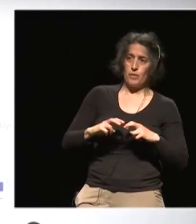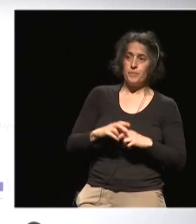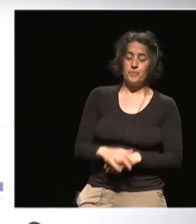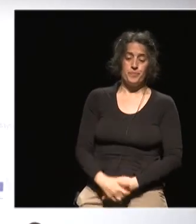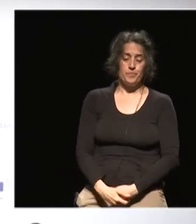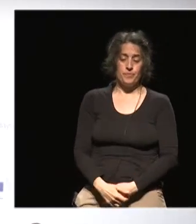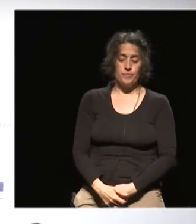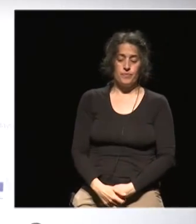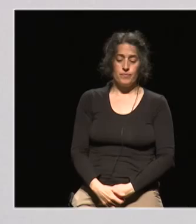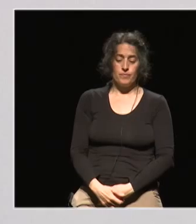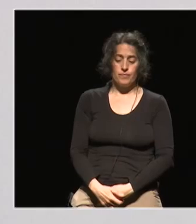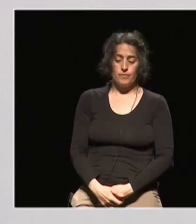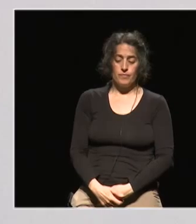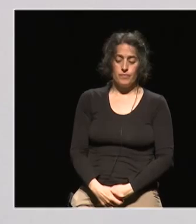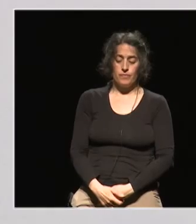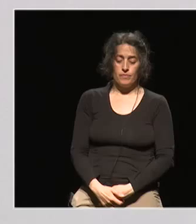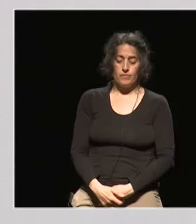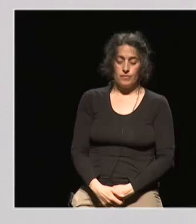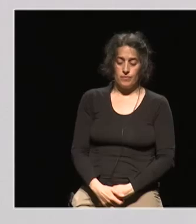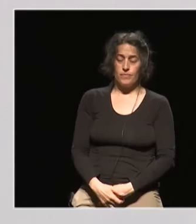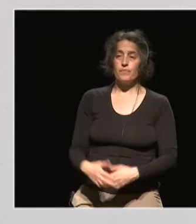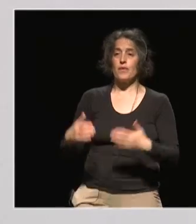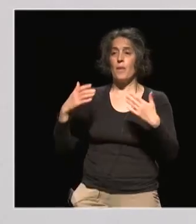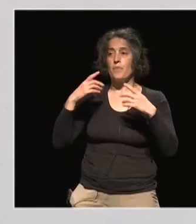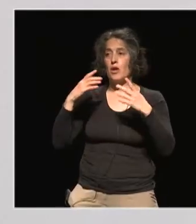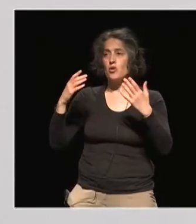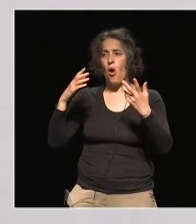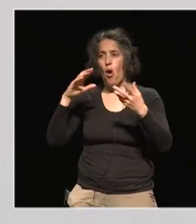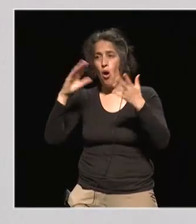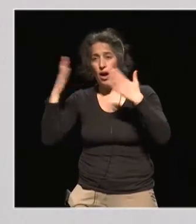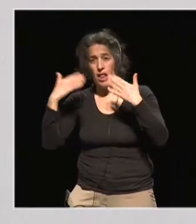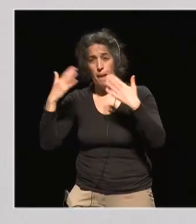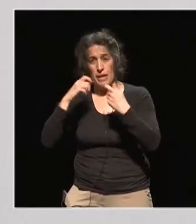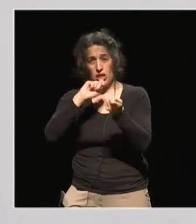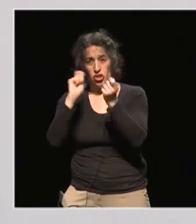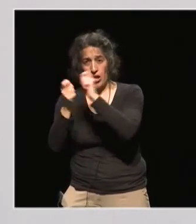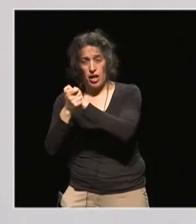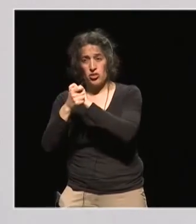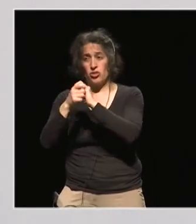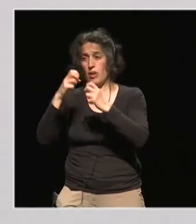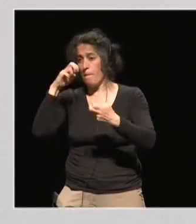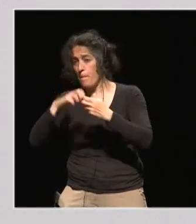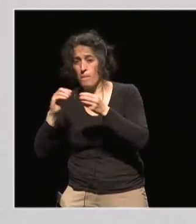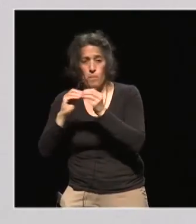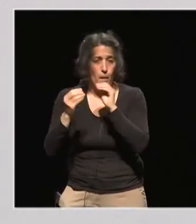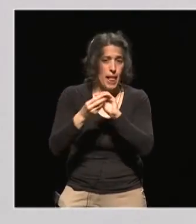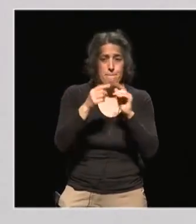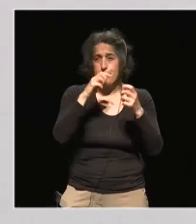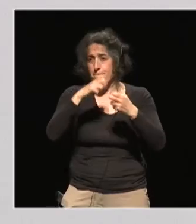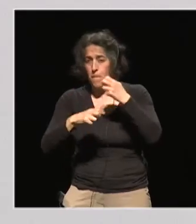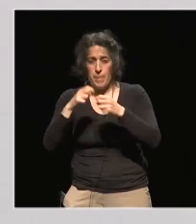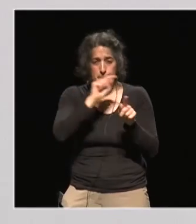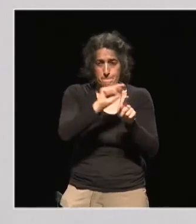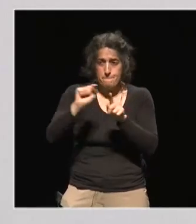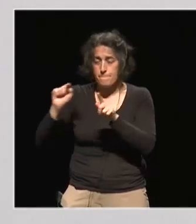for any of these climate change problems. We have to do all the effort that each of our countries should